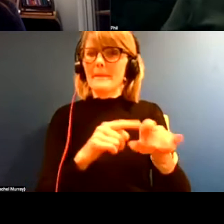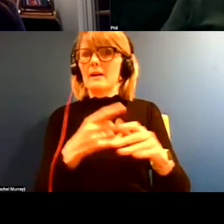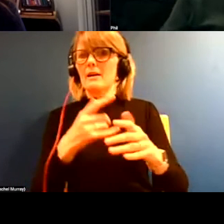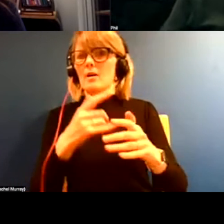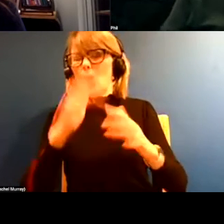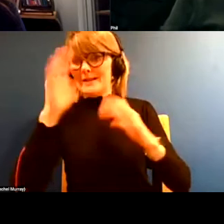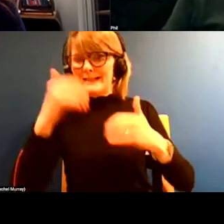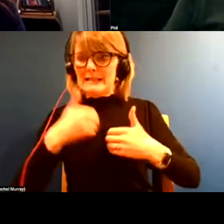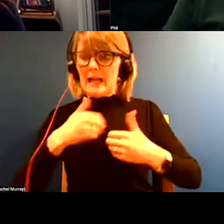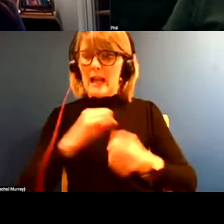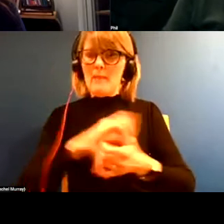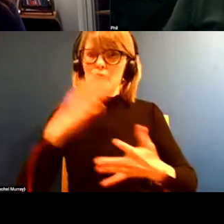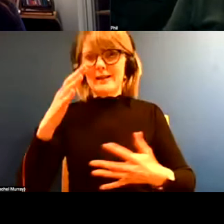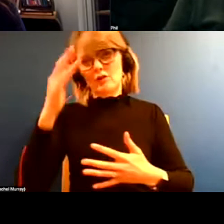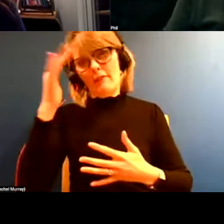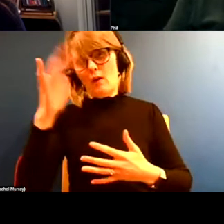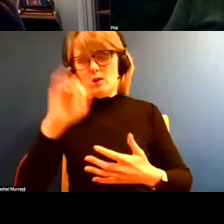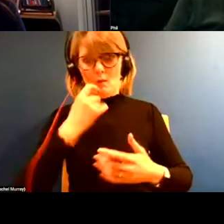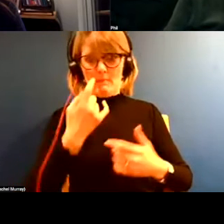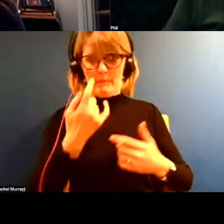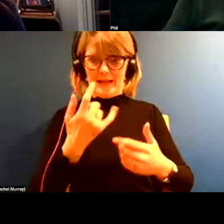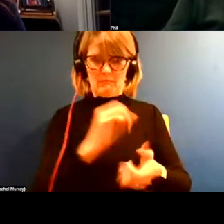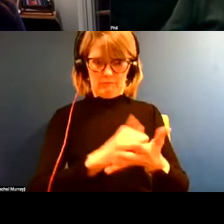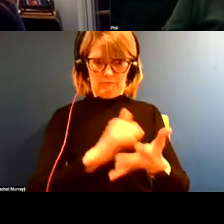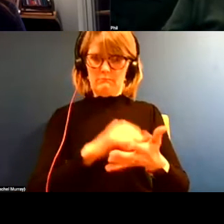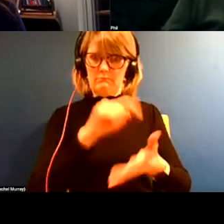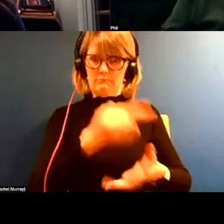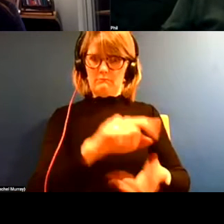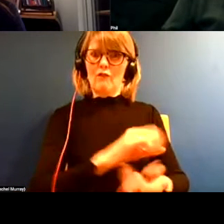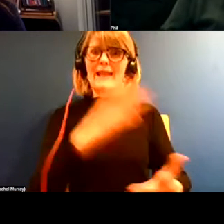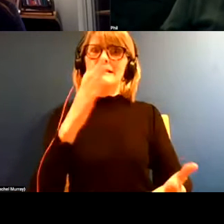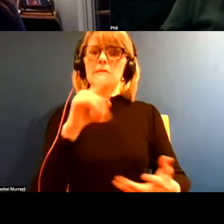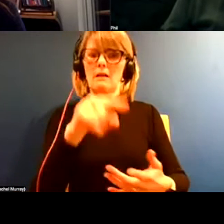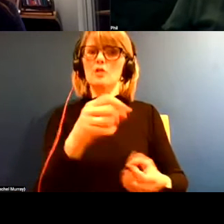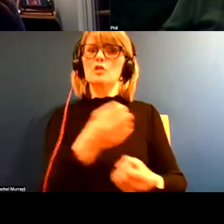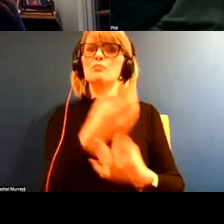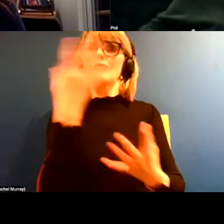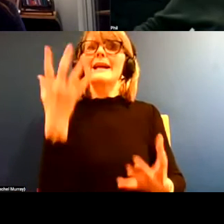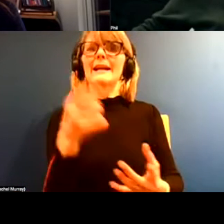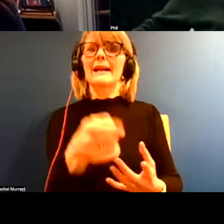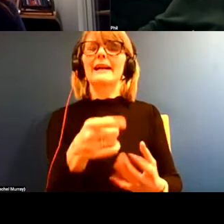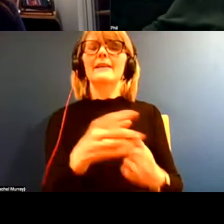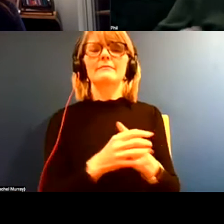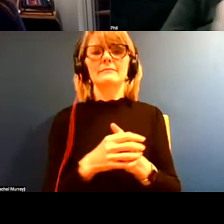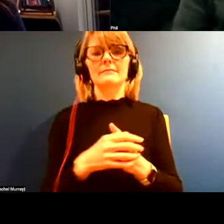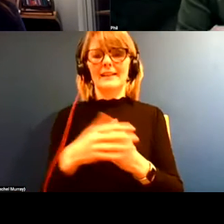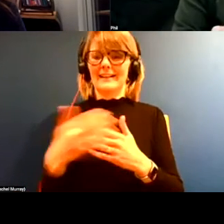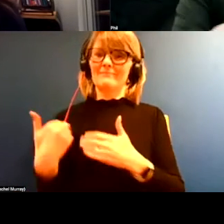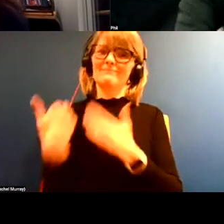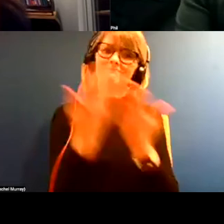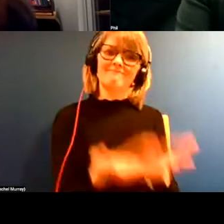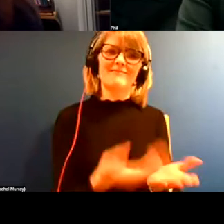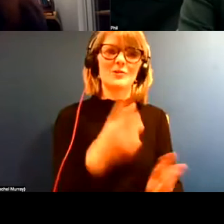which is due to be released in the spring. Claire, I'm going to hand over to you. Thank